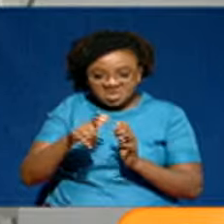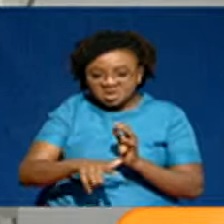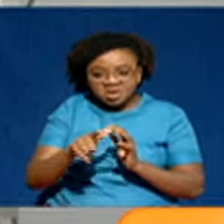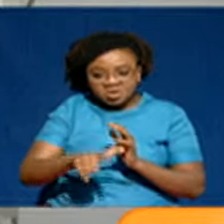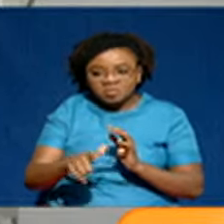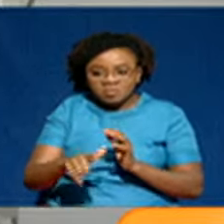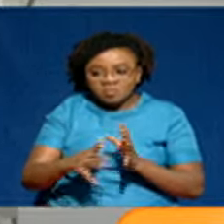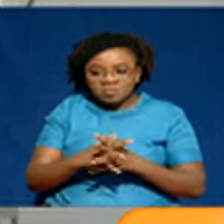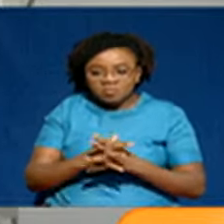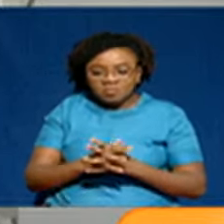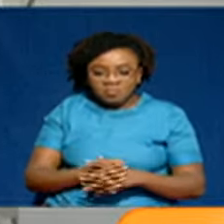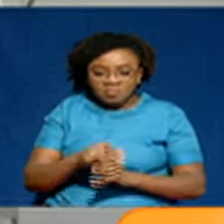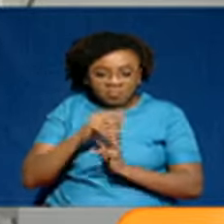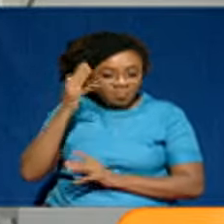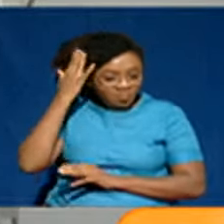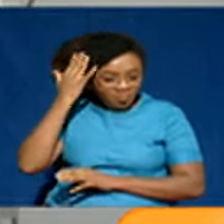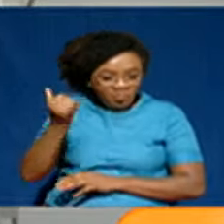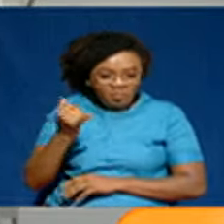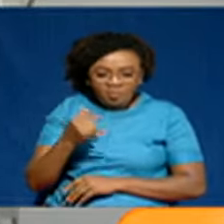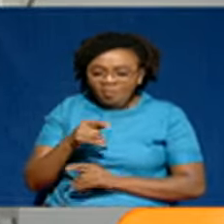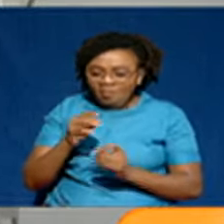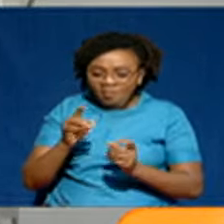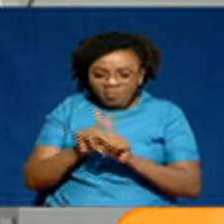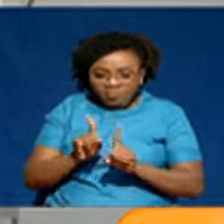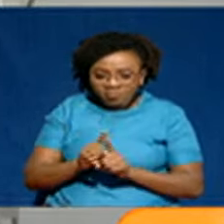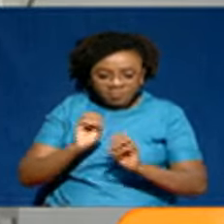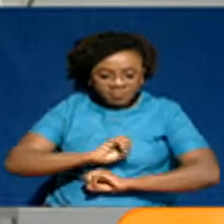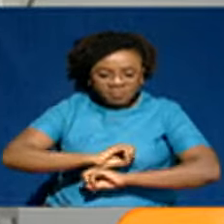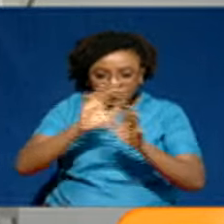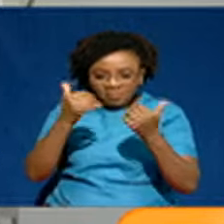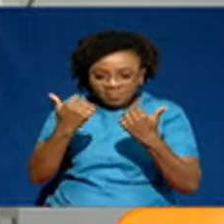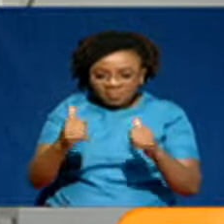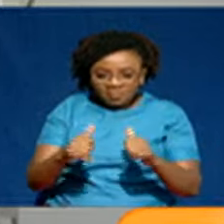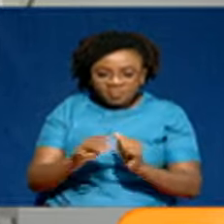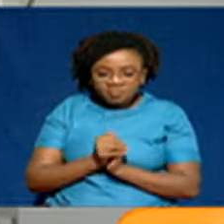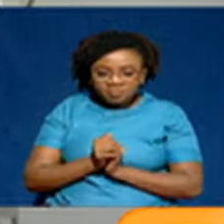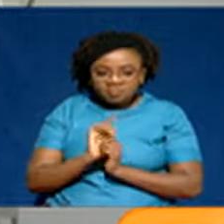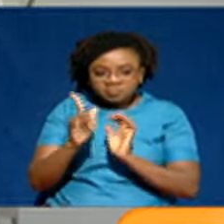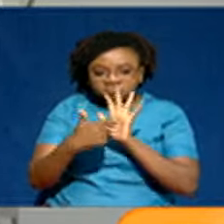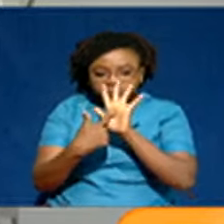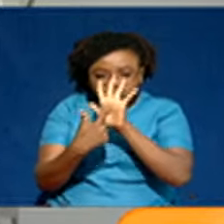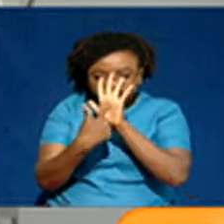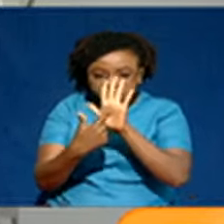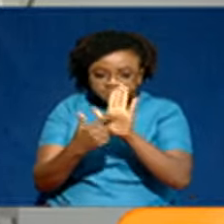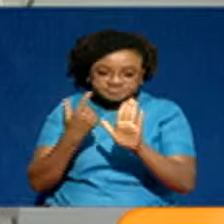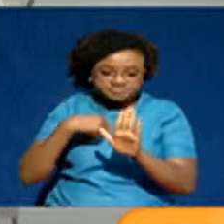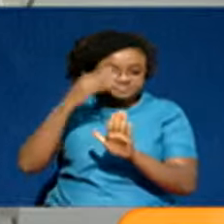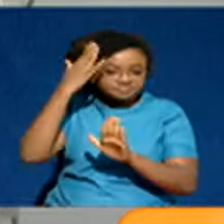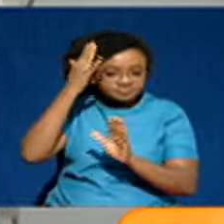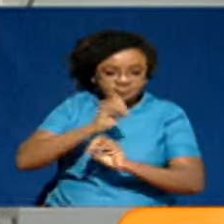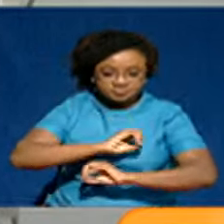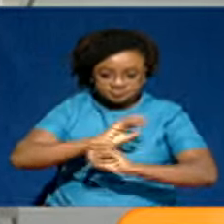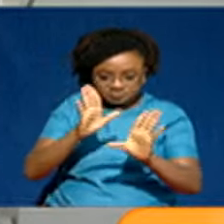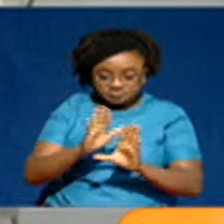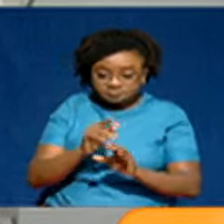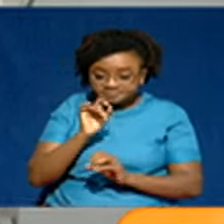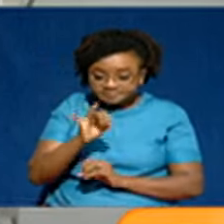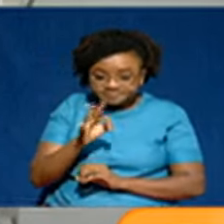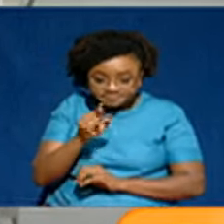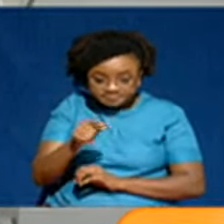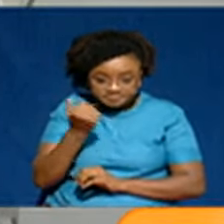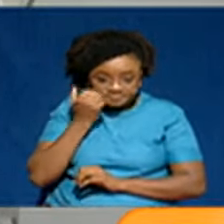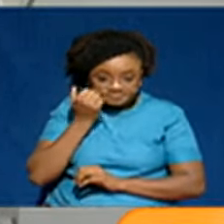is very low? It's because it's still not very clear. Now, I'll give an instance. We know that the symptoms for endometriosis would